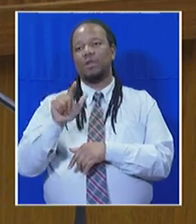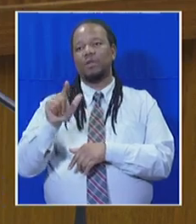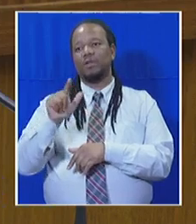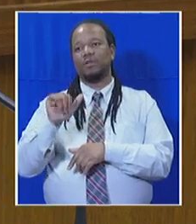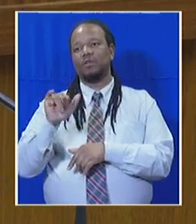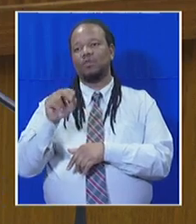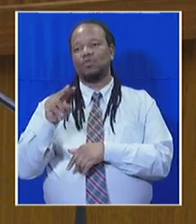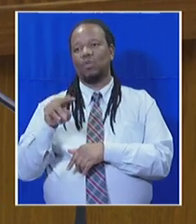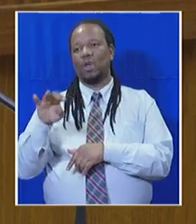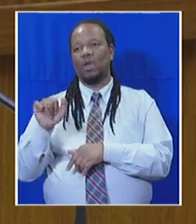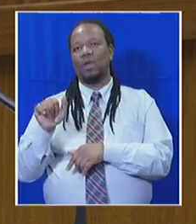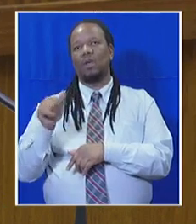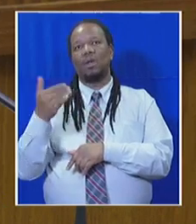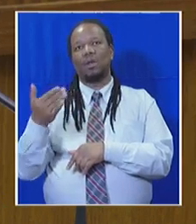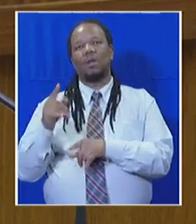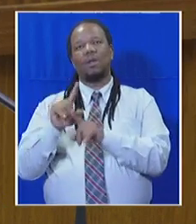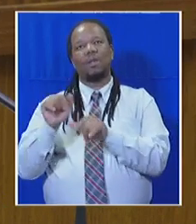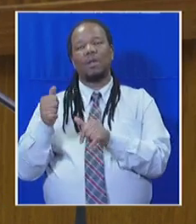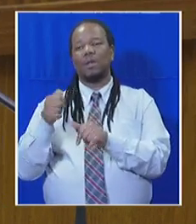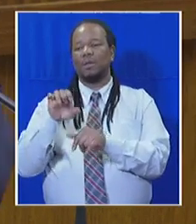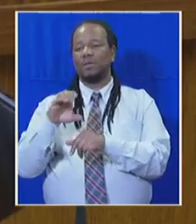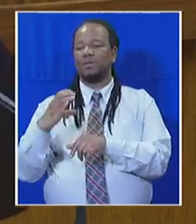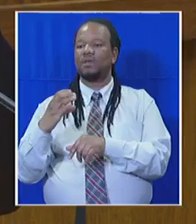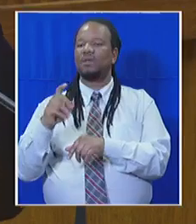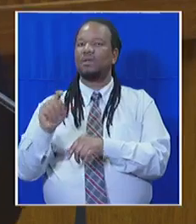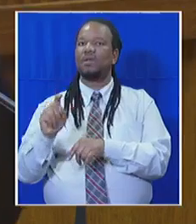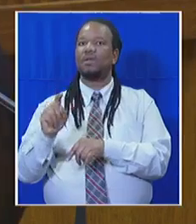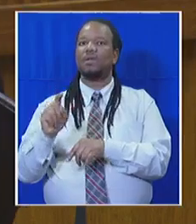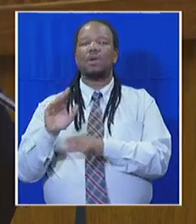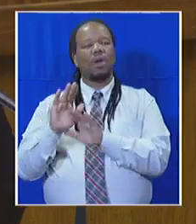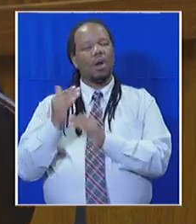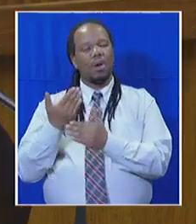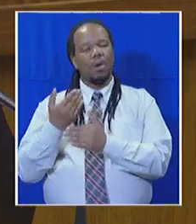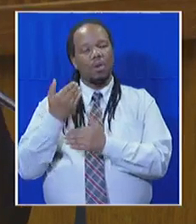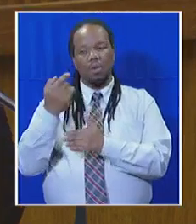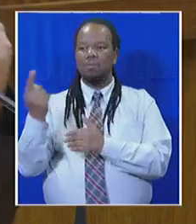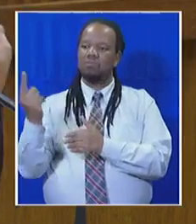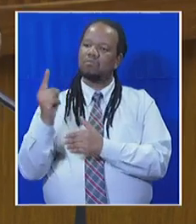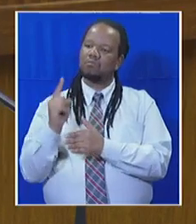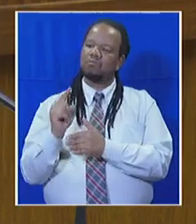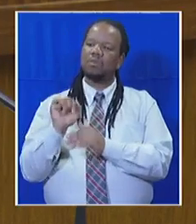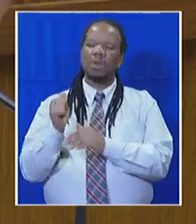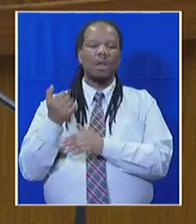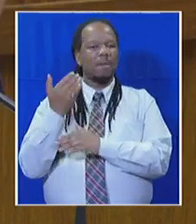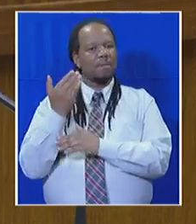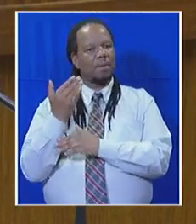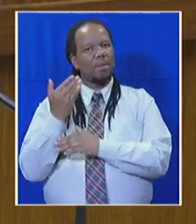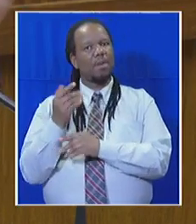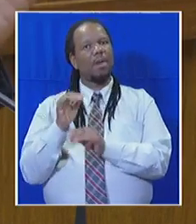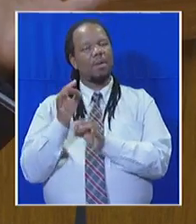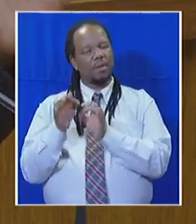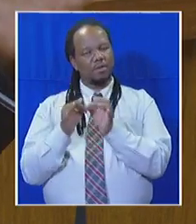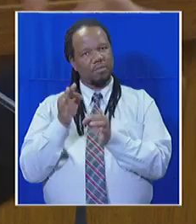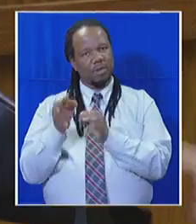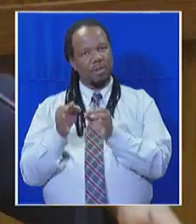childhood development. And we are very struck by what they had to say. And of course, we know these things, but it's important that they came and said it yet again. Let me read what our